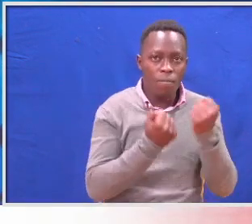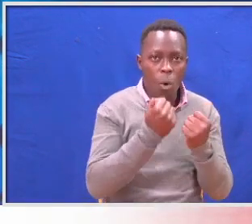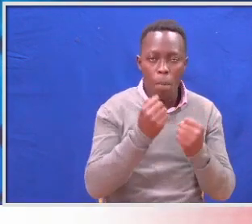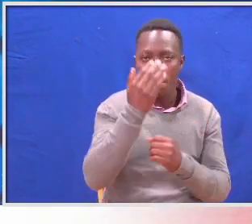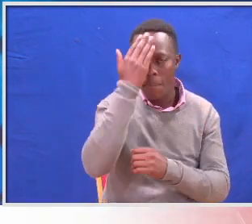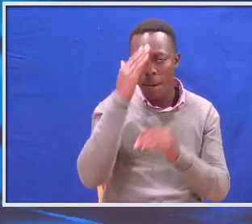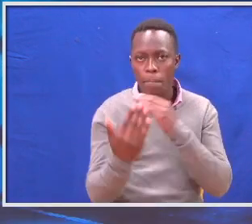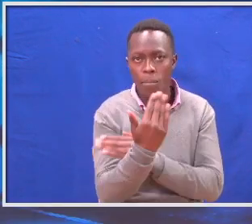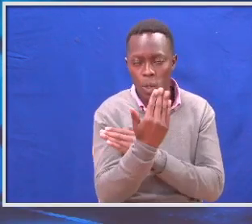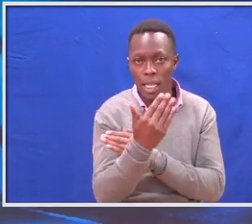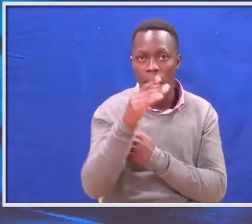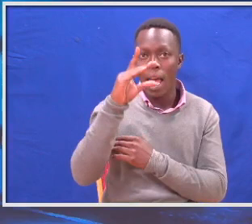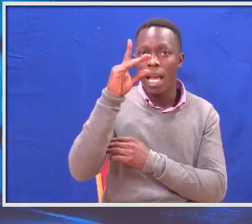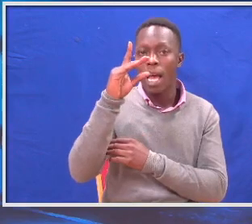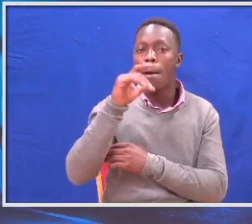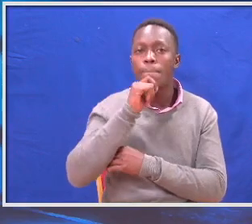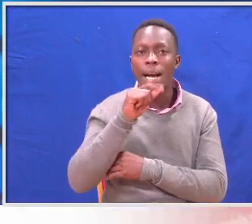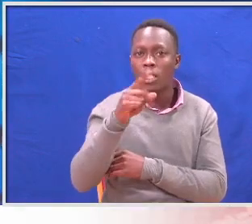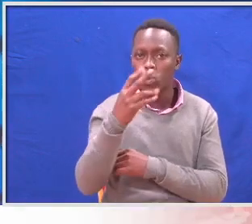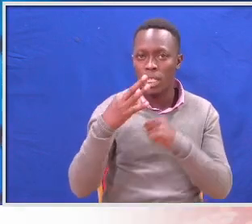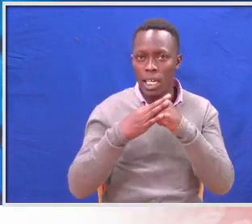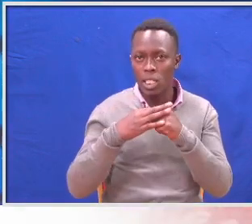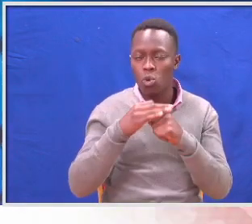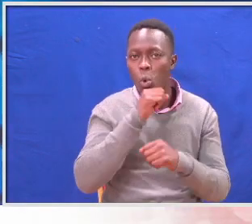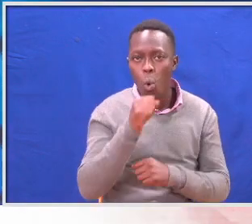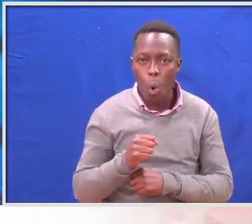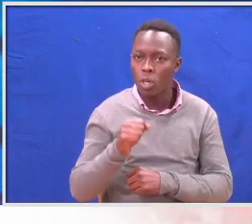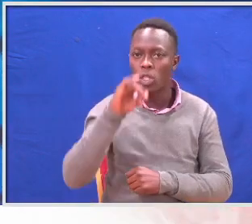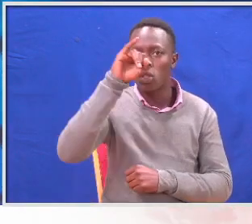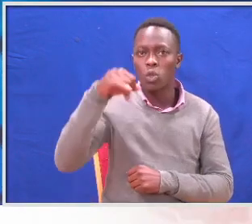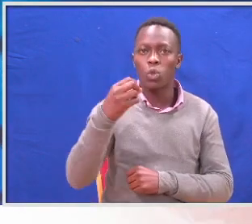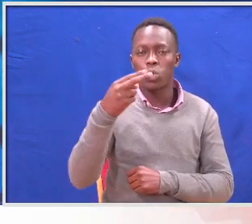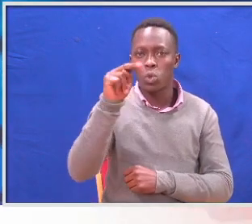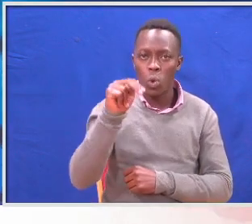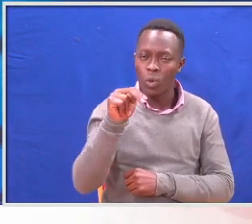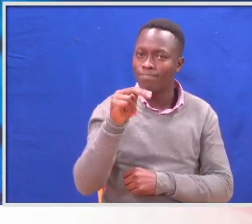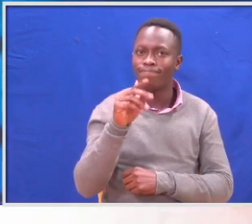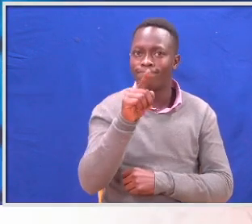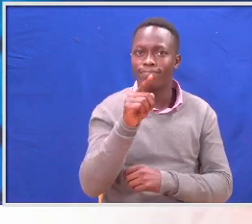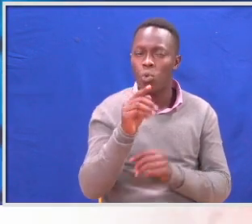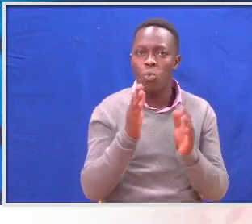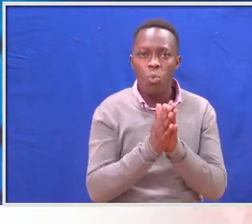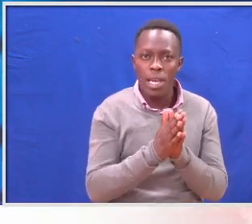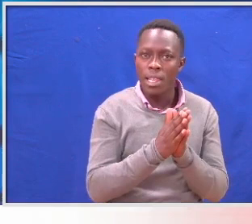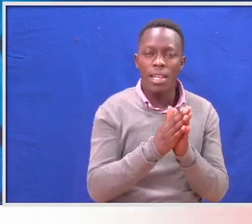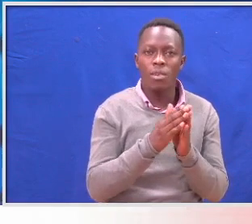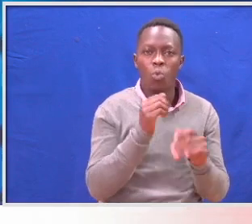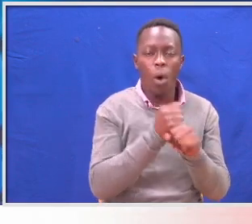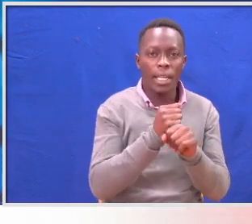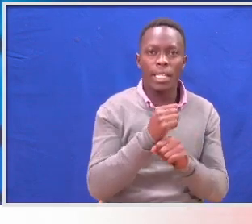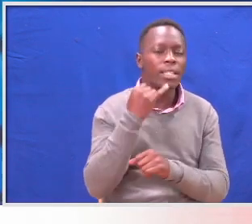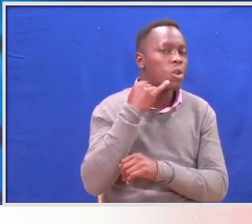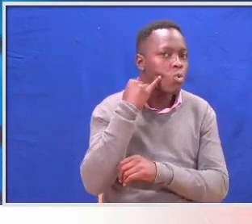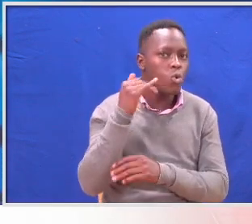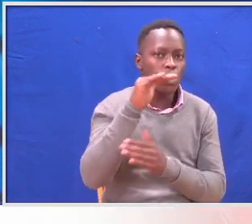Monday morning. The deceased 28-year-old John Ongweno was attached to the Nakuru Central Police Station